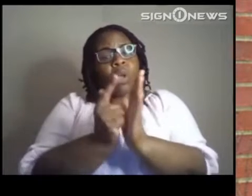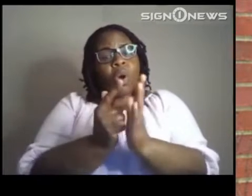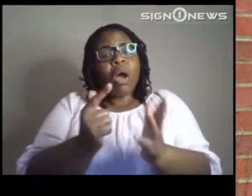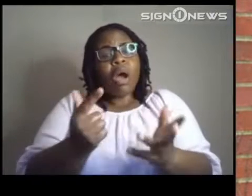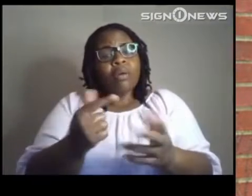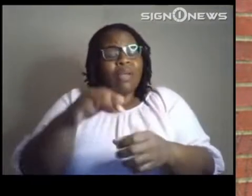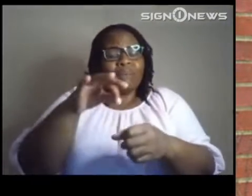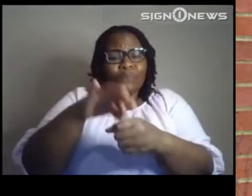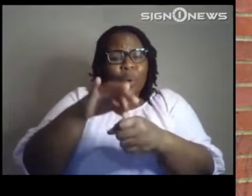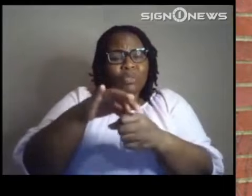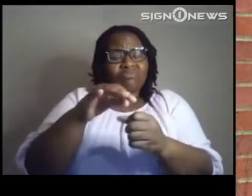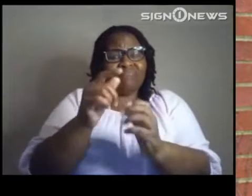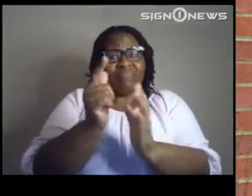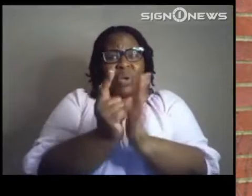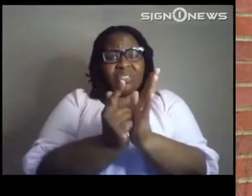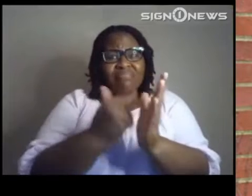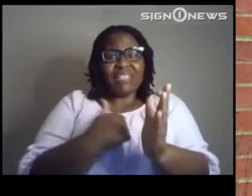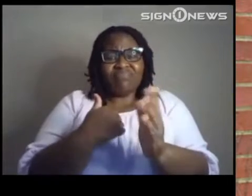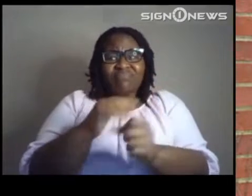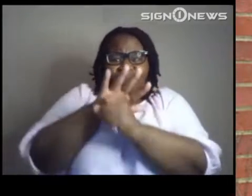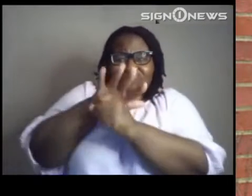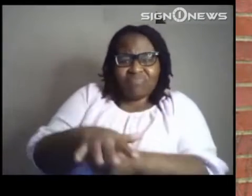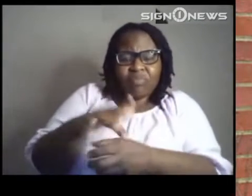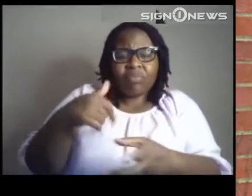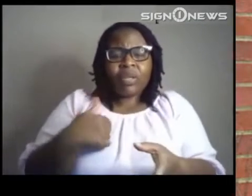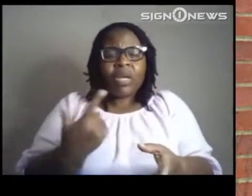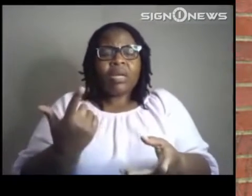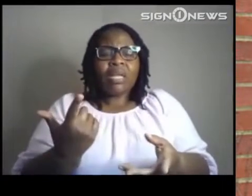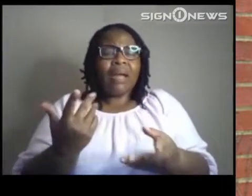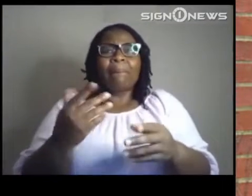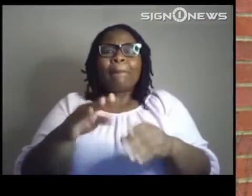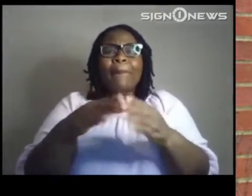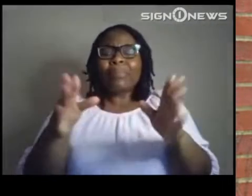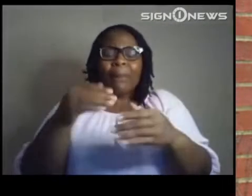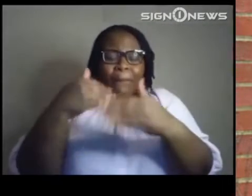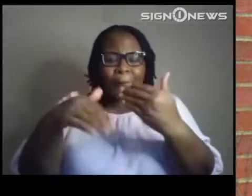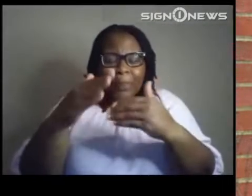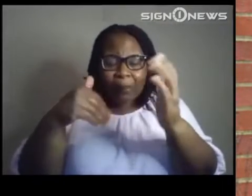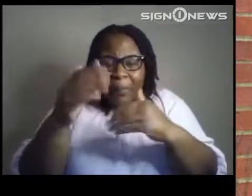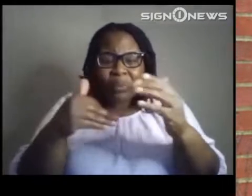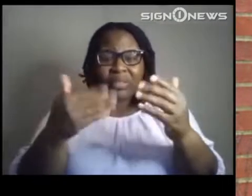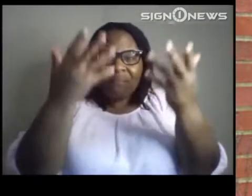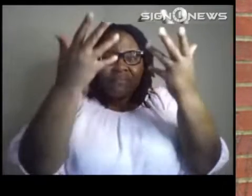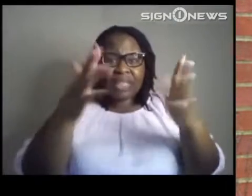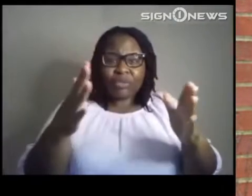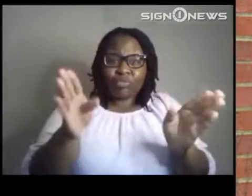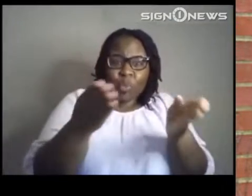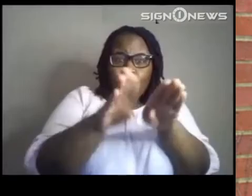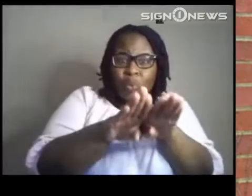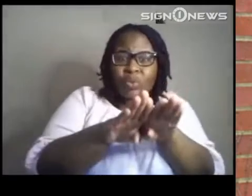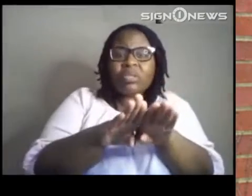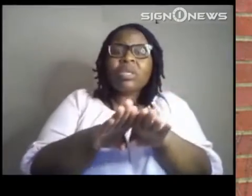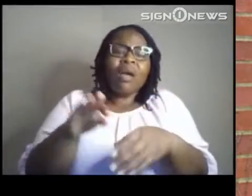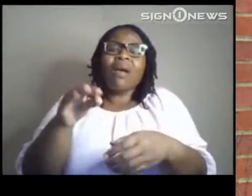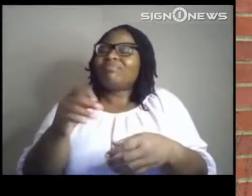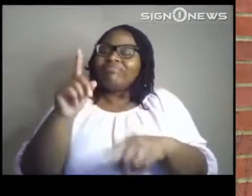the times when folk get off from work, and a lot of times for those of us with disabilities, our ability